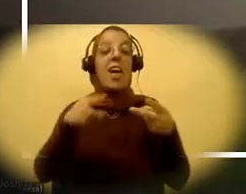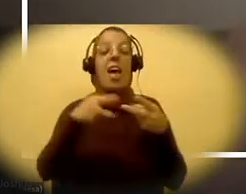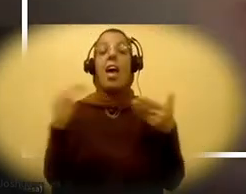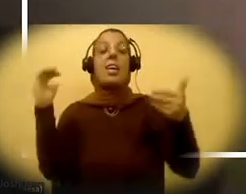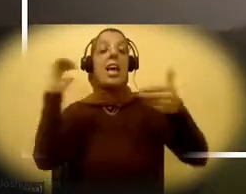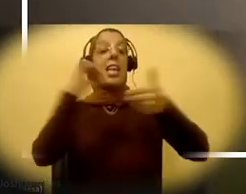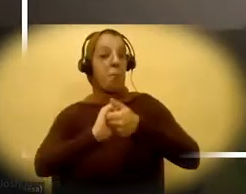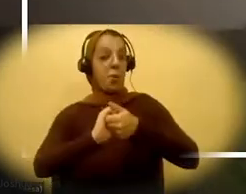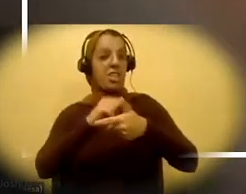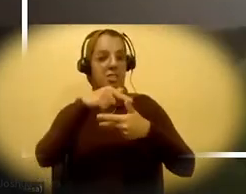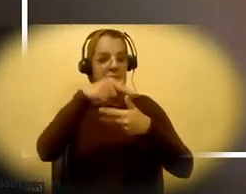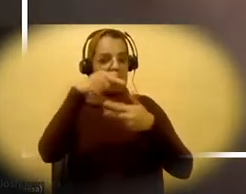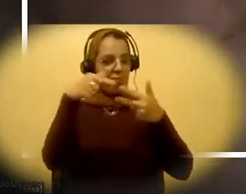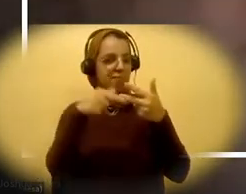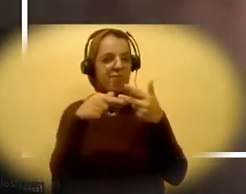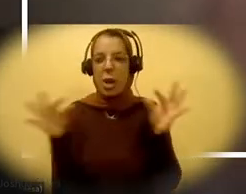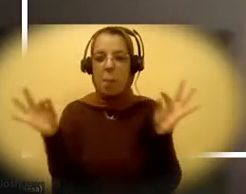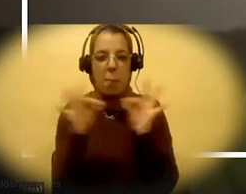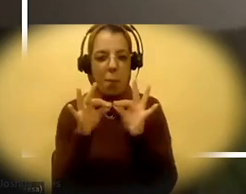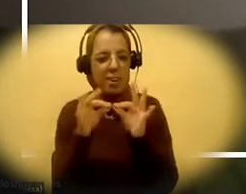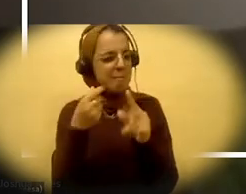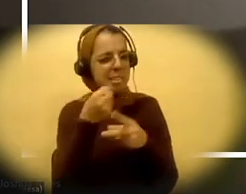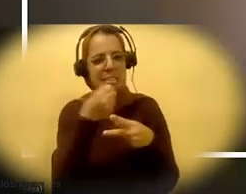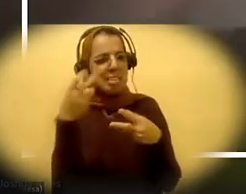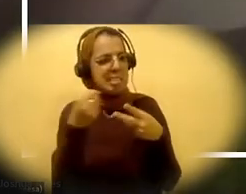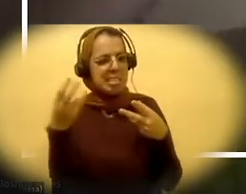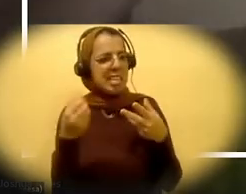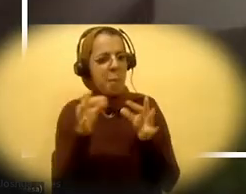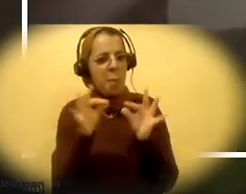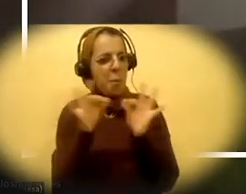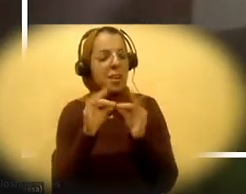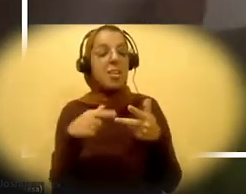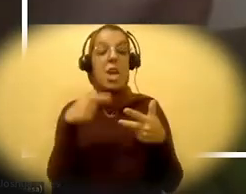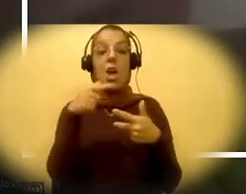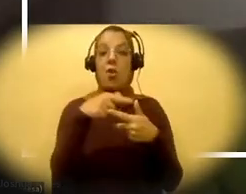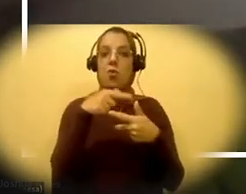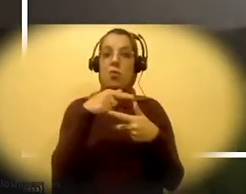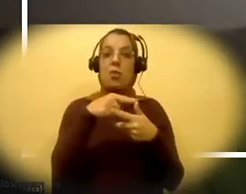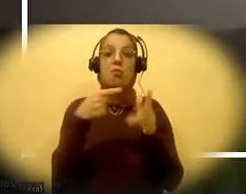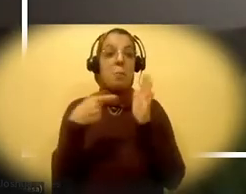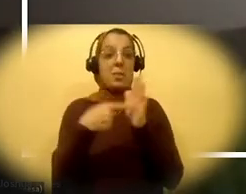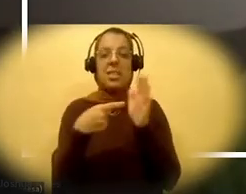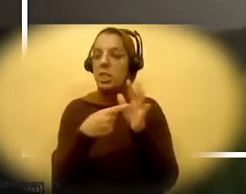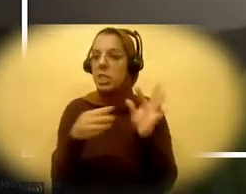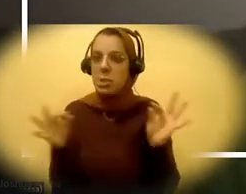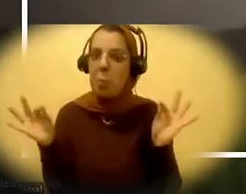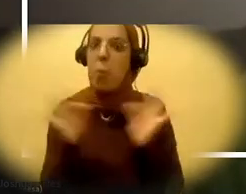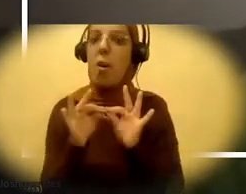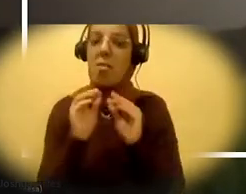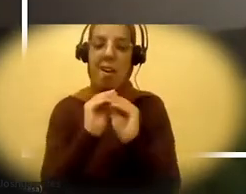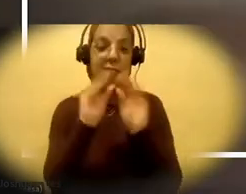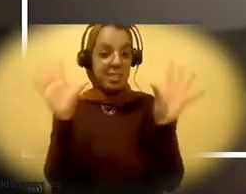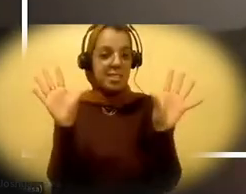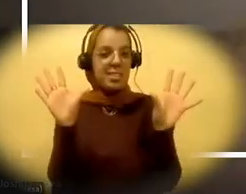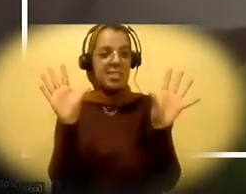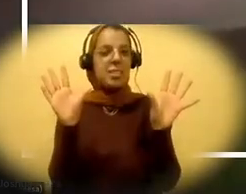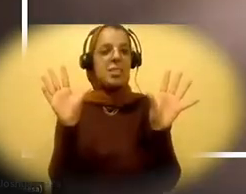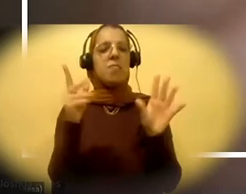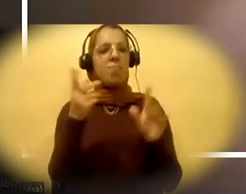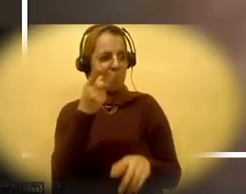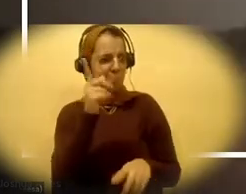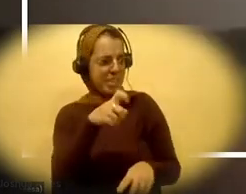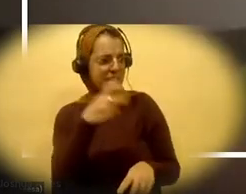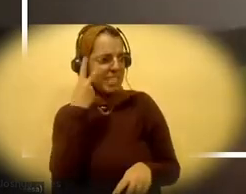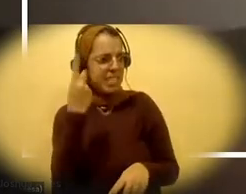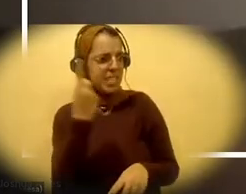So I'm just gonna just give like really quick spark notes on that stuff. So representation, obviously, right? Like, you know, being able to see someone who looks just like